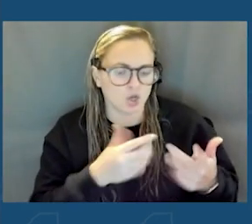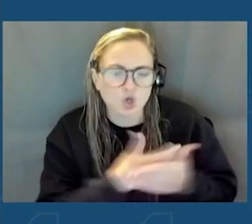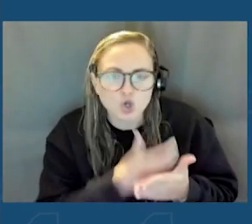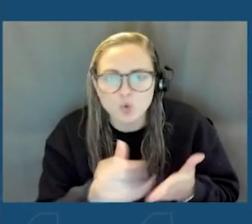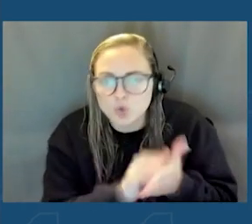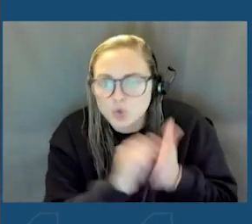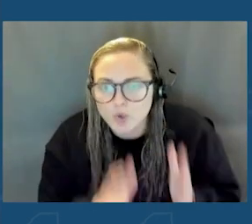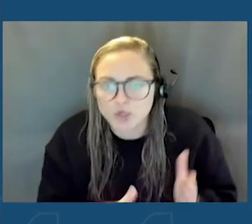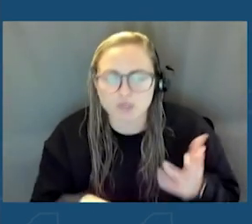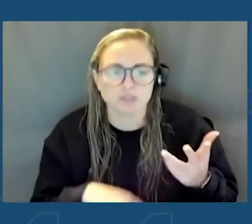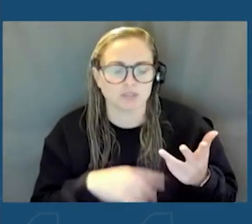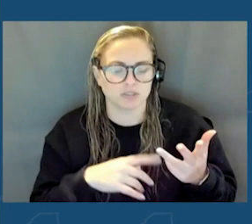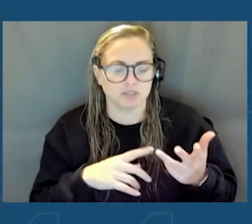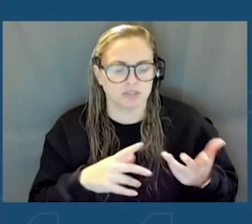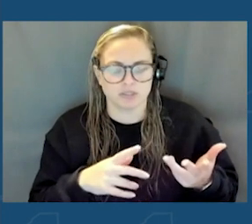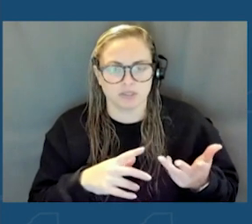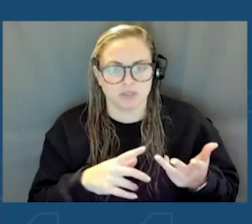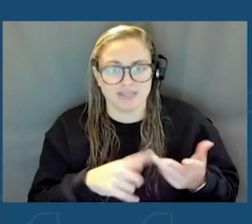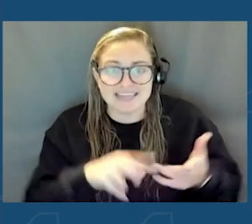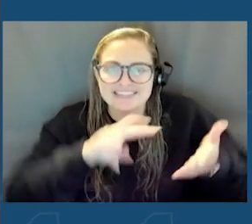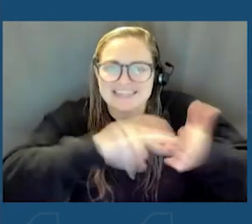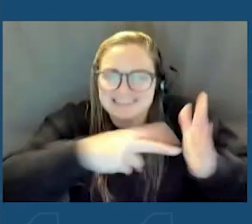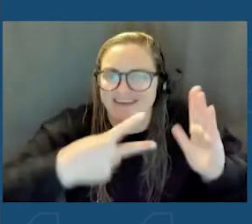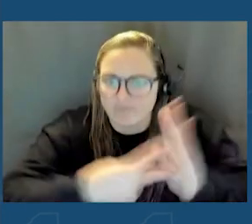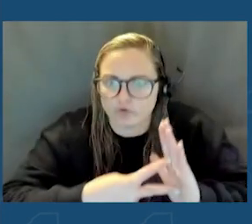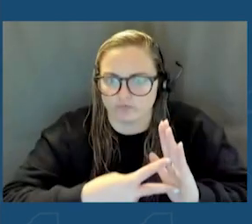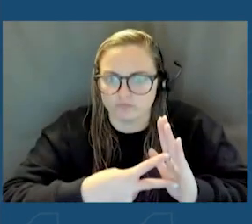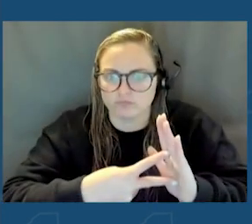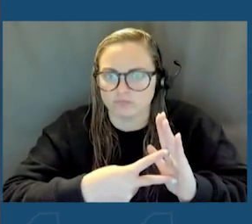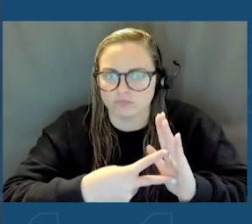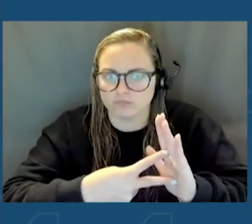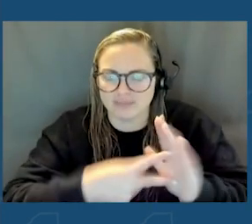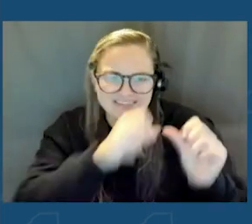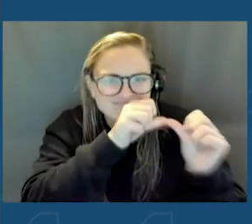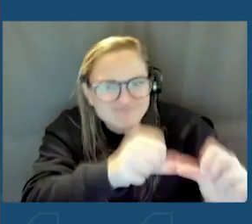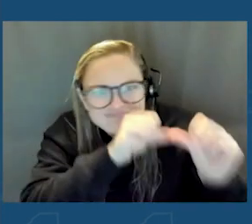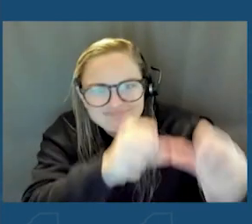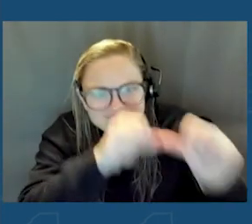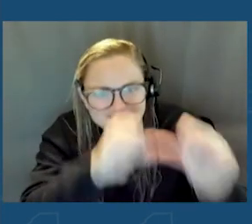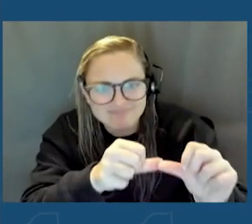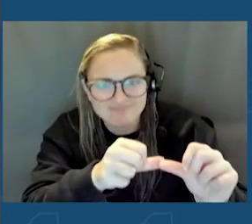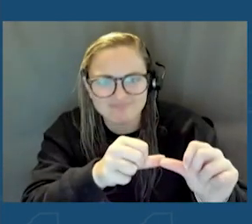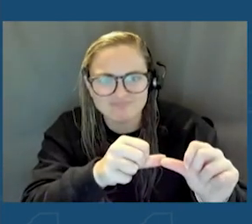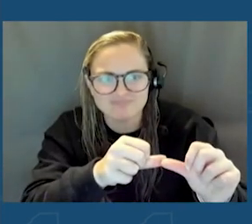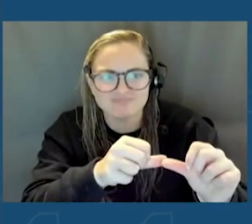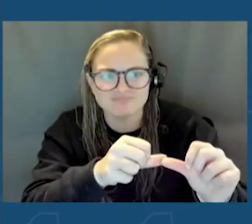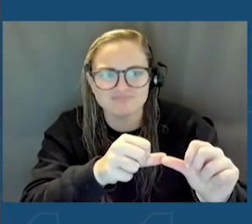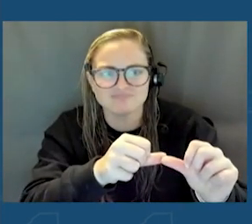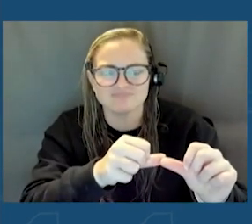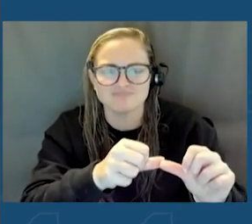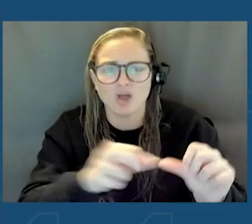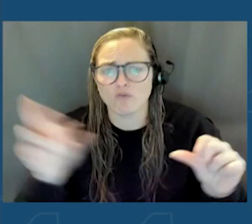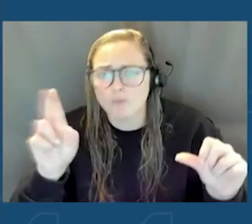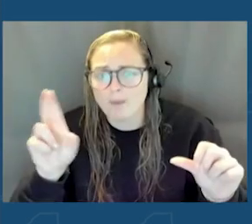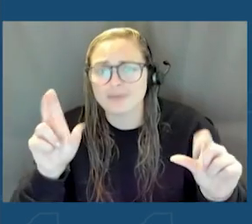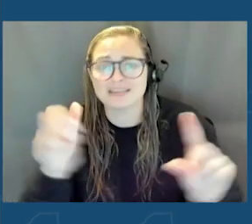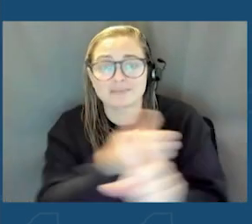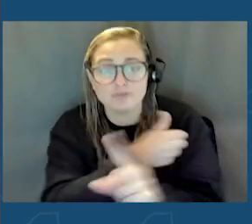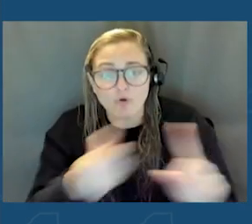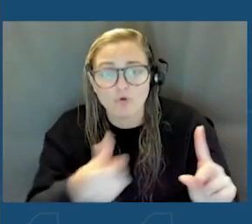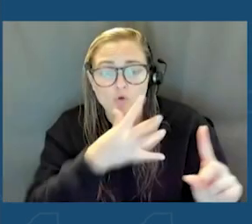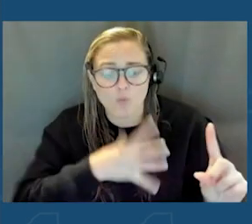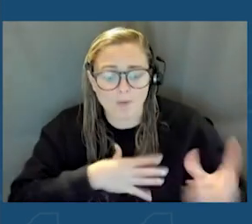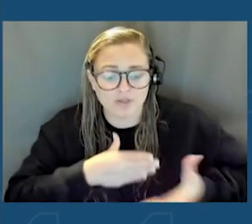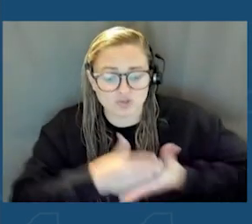Yorkers. It's intentional, it's unrelenting, it's the continuation of the Republicans' assault on women's right